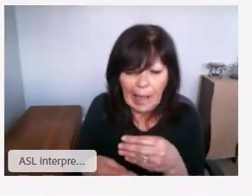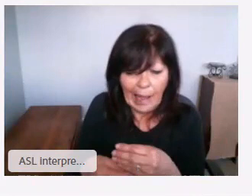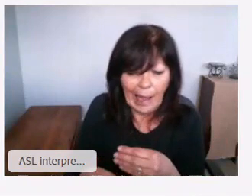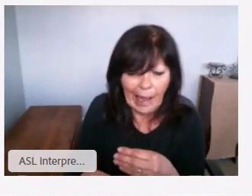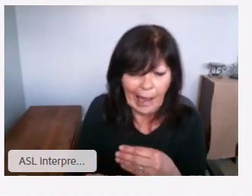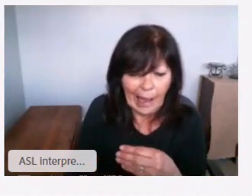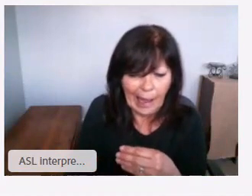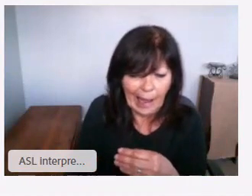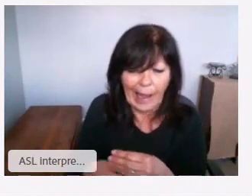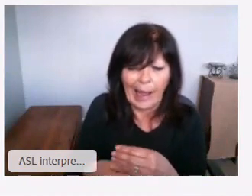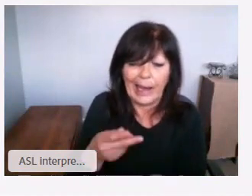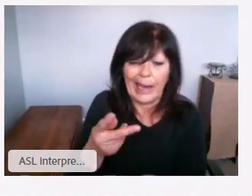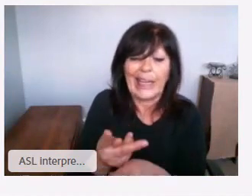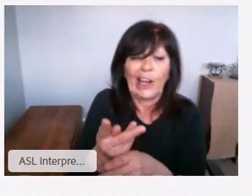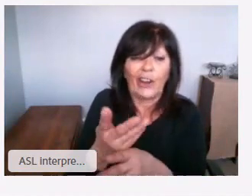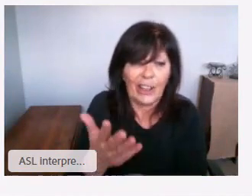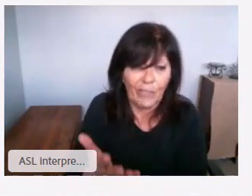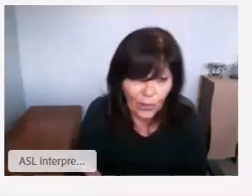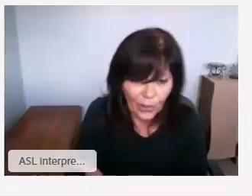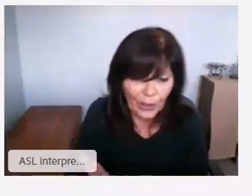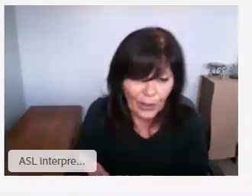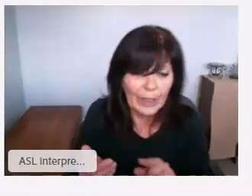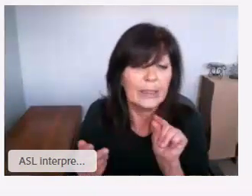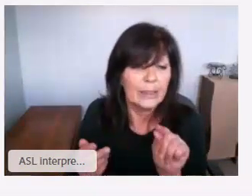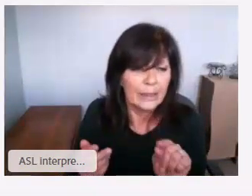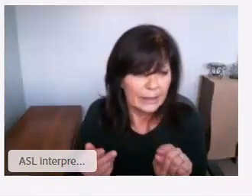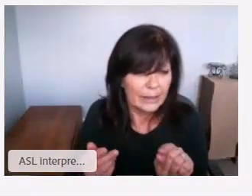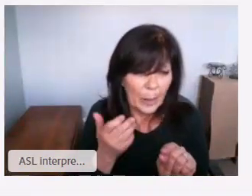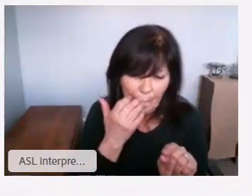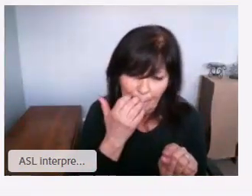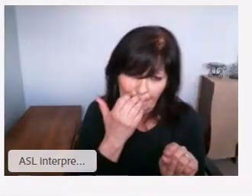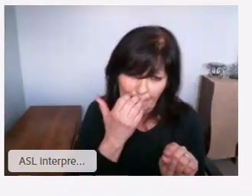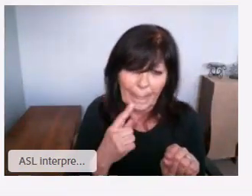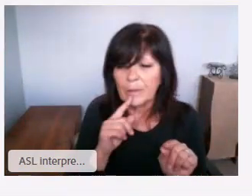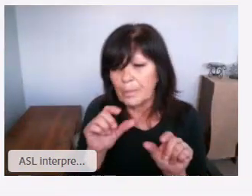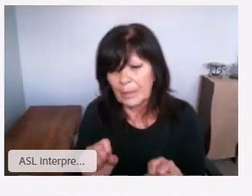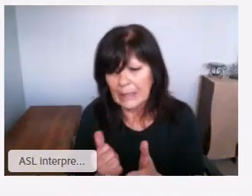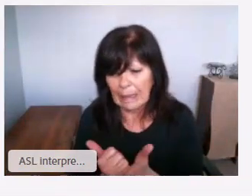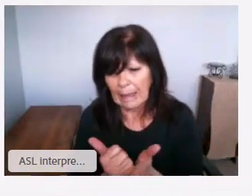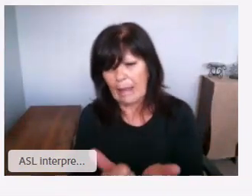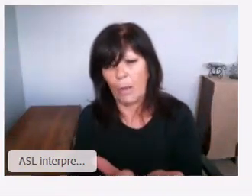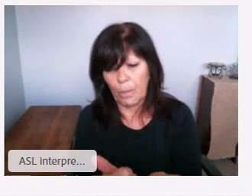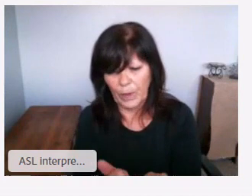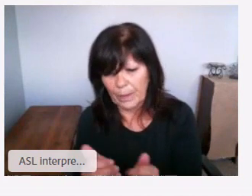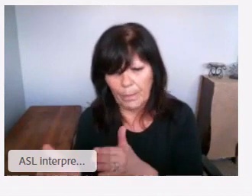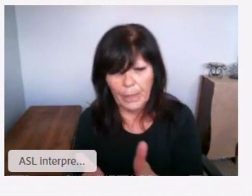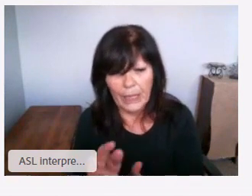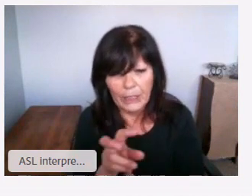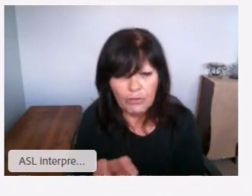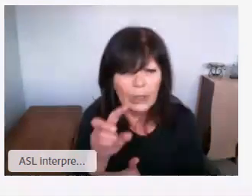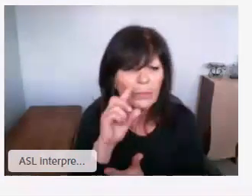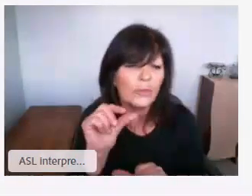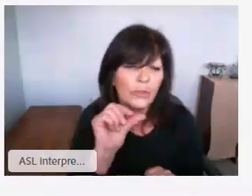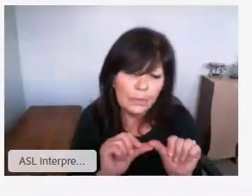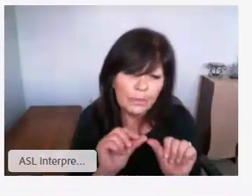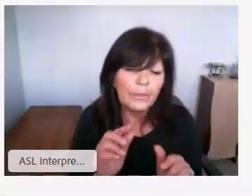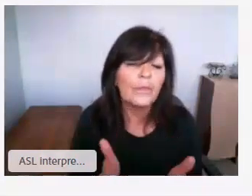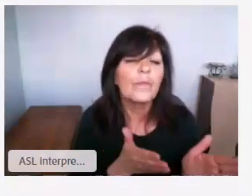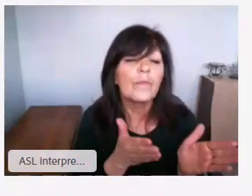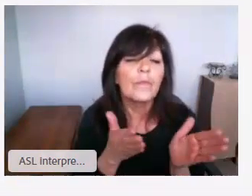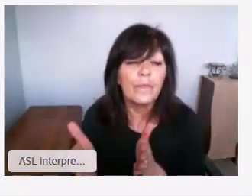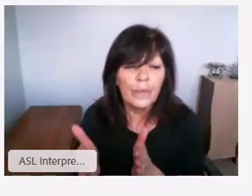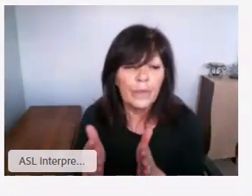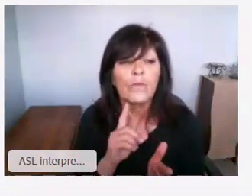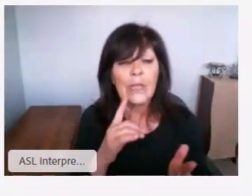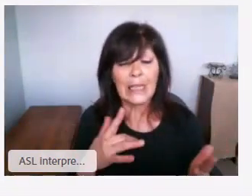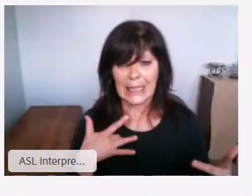a caregiver in there or an individual to be able to help assist with planning trips for another. The really